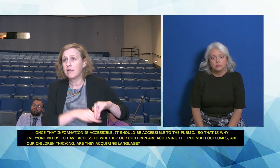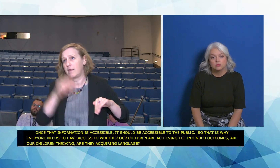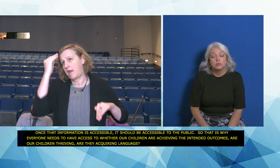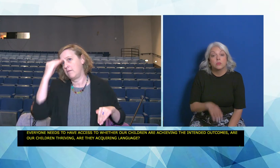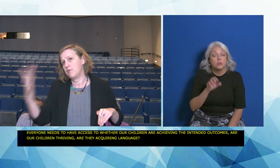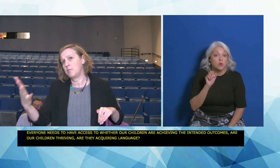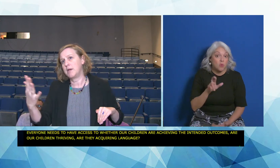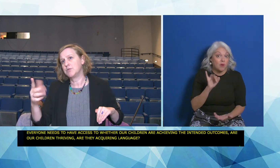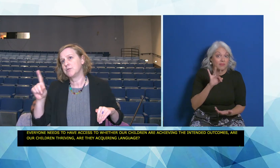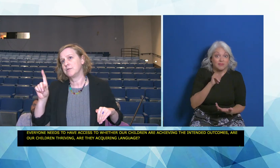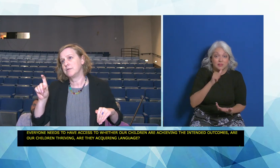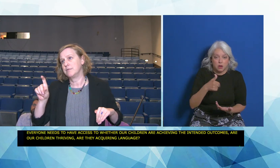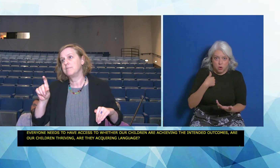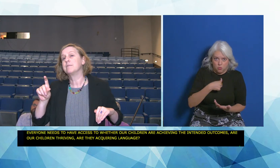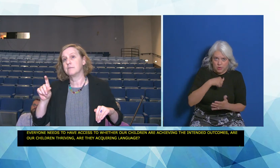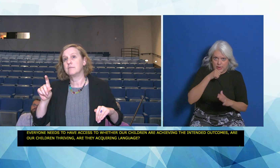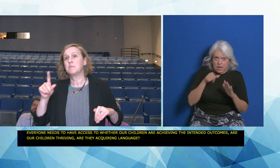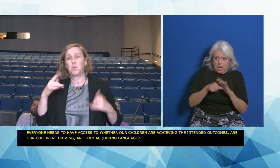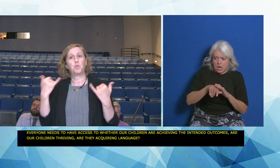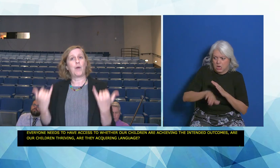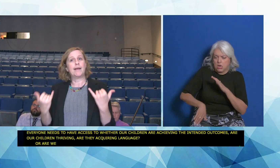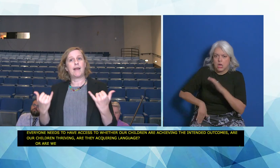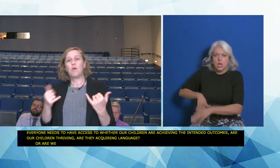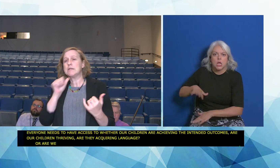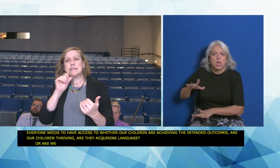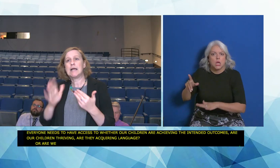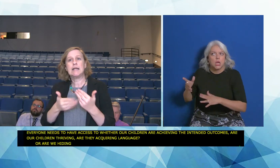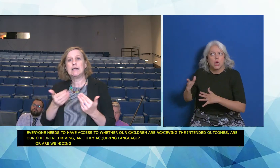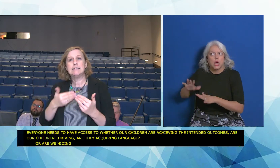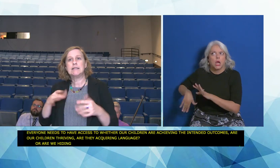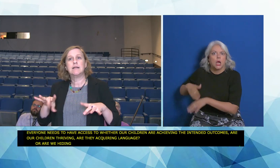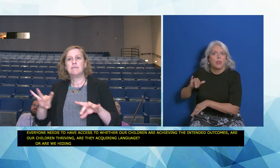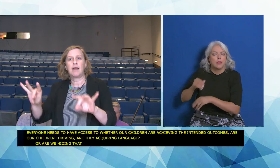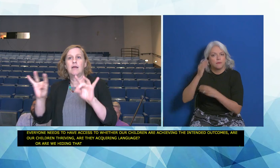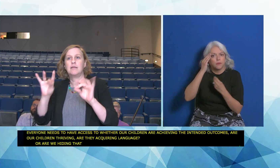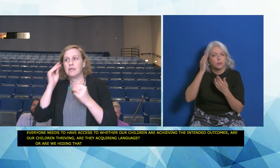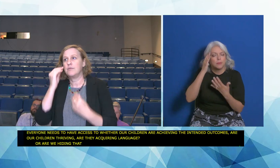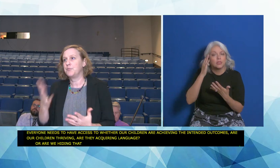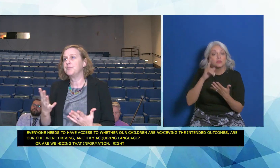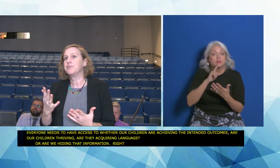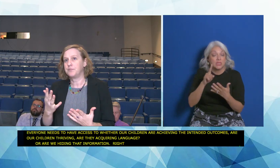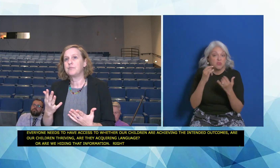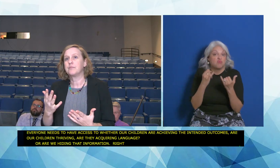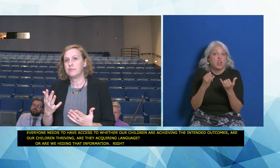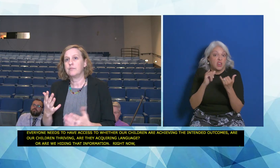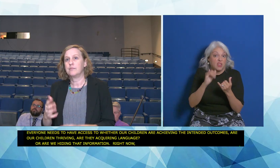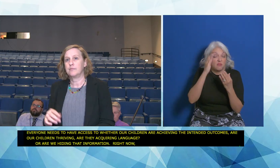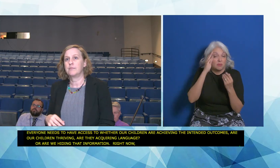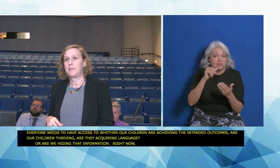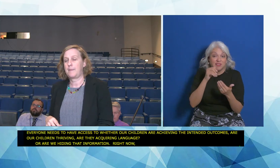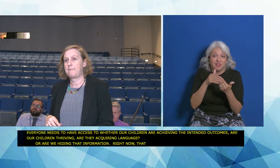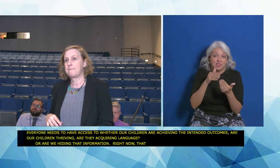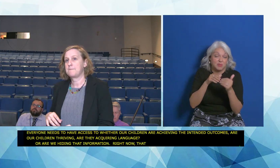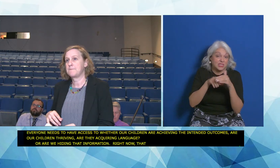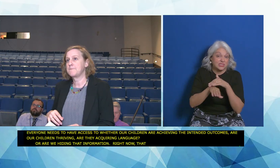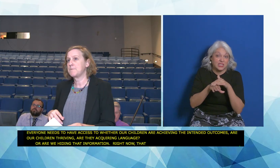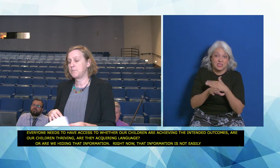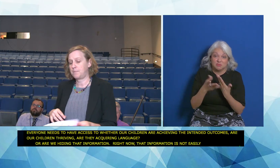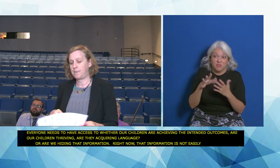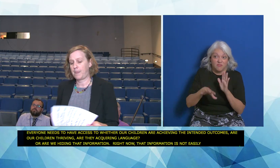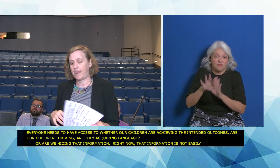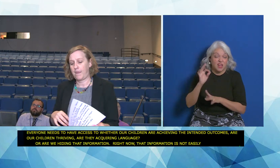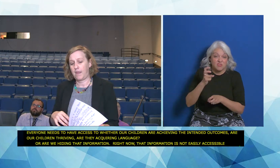Or are we hiding that information? Right now, that information is not easily accessible.